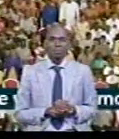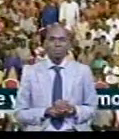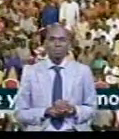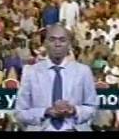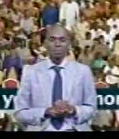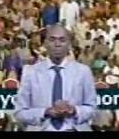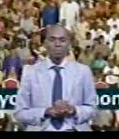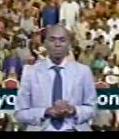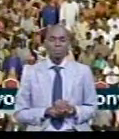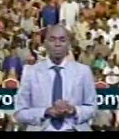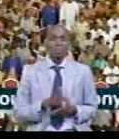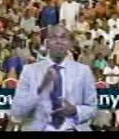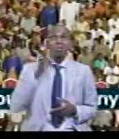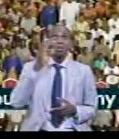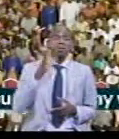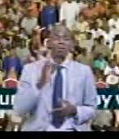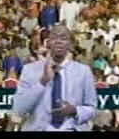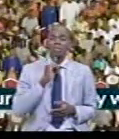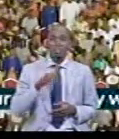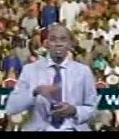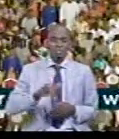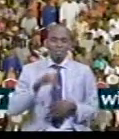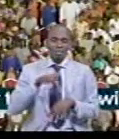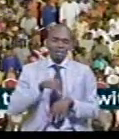Yeah, God is still at work.